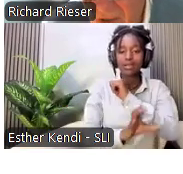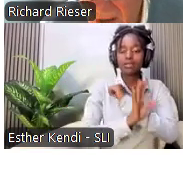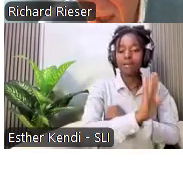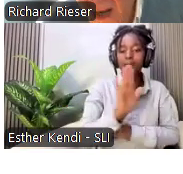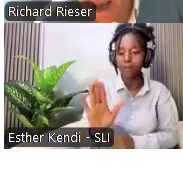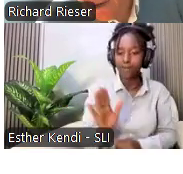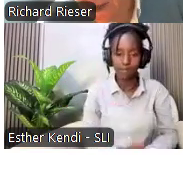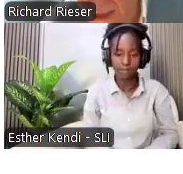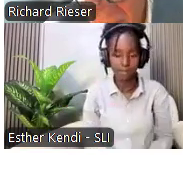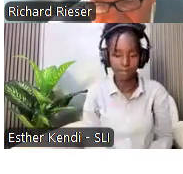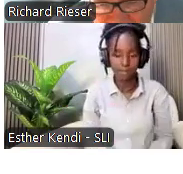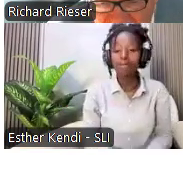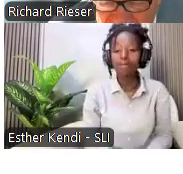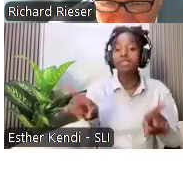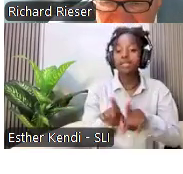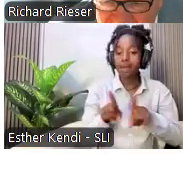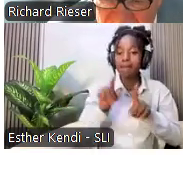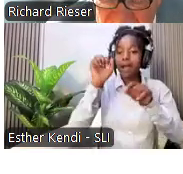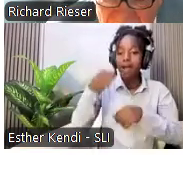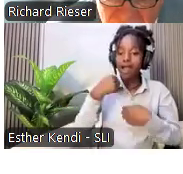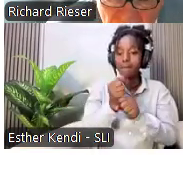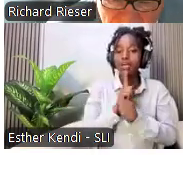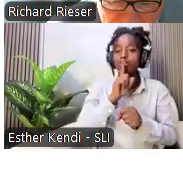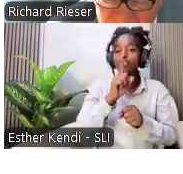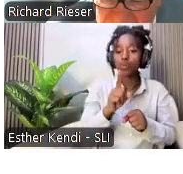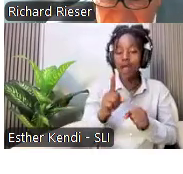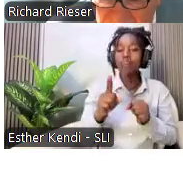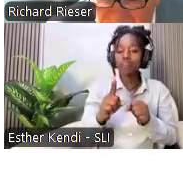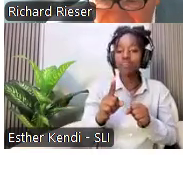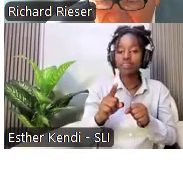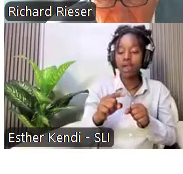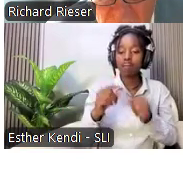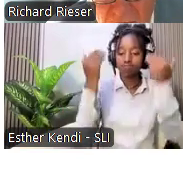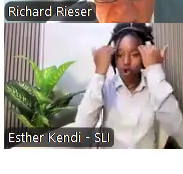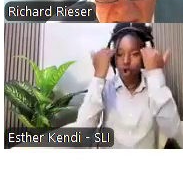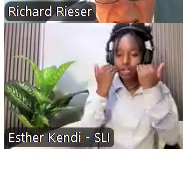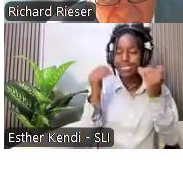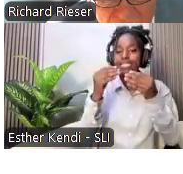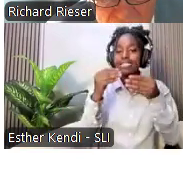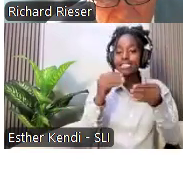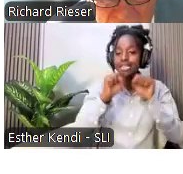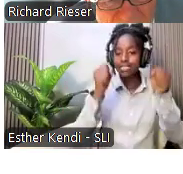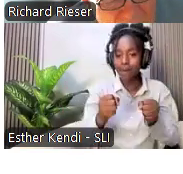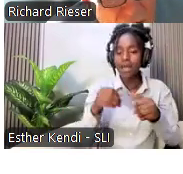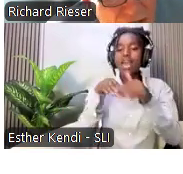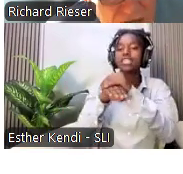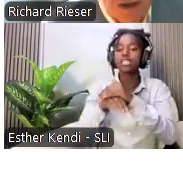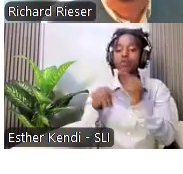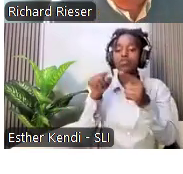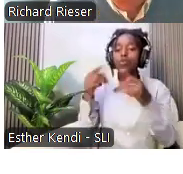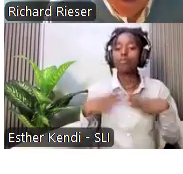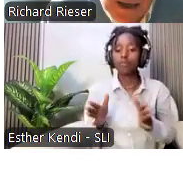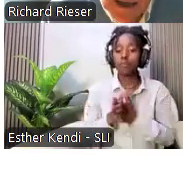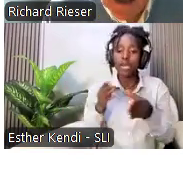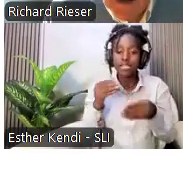the legal system, the judicial system, is open and accessible to disabled people so we can have those rights, and people who continue